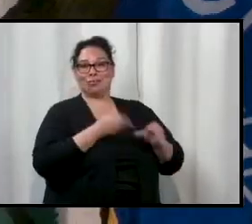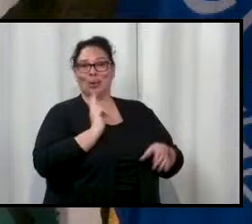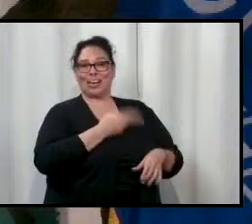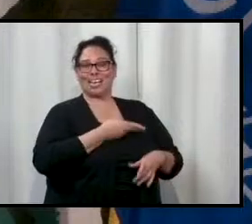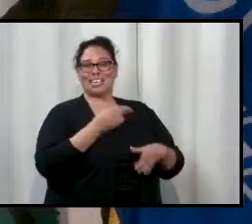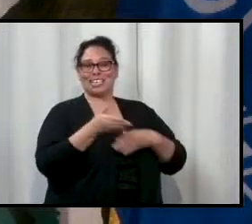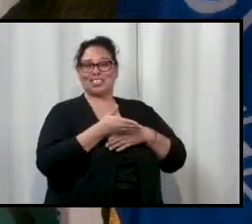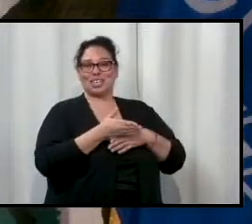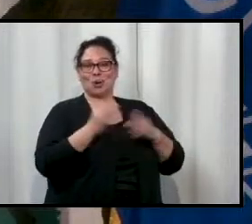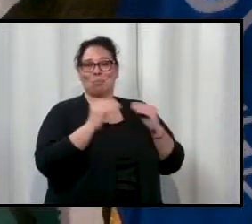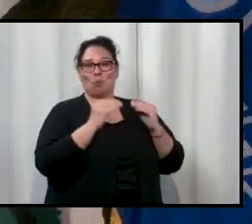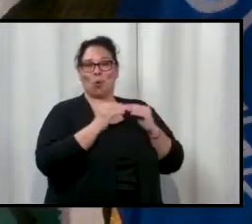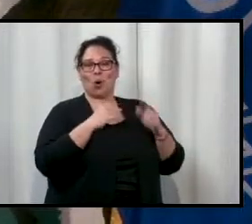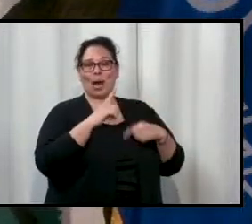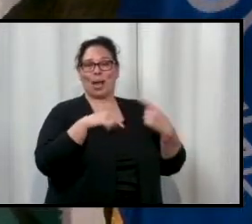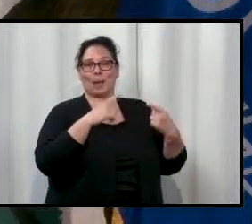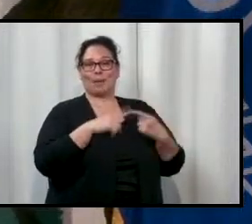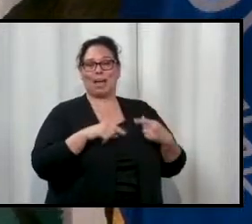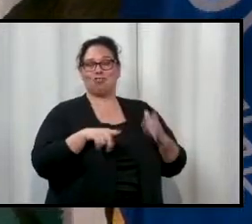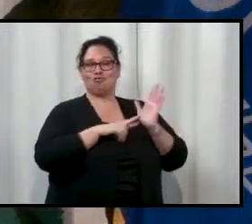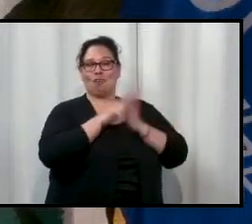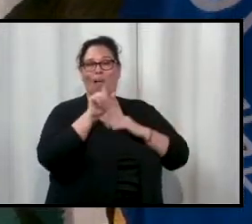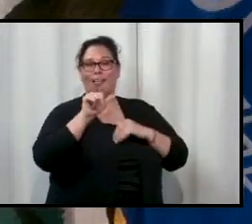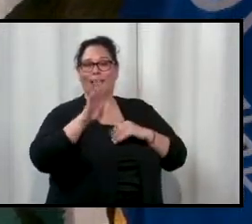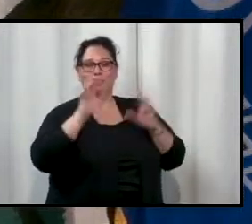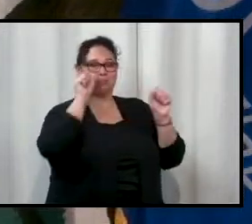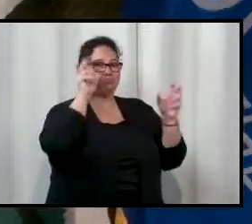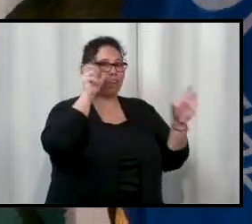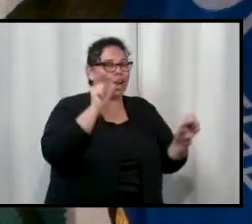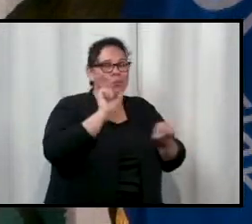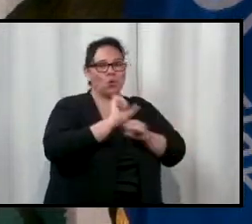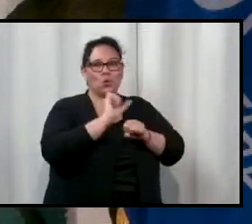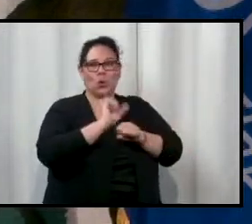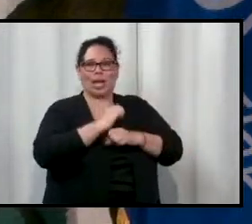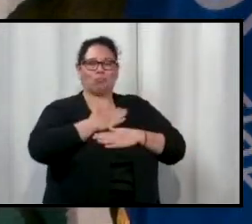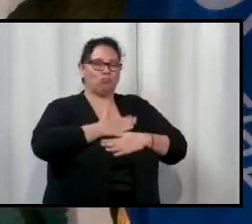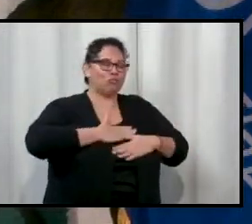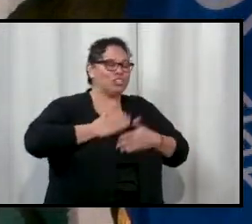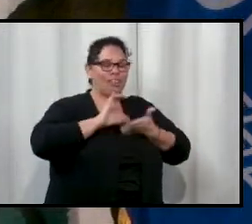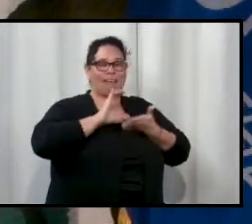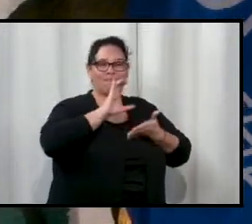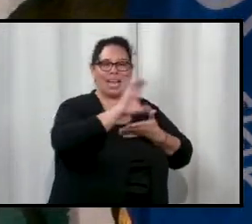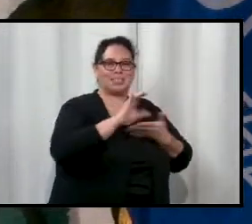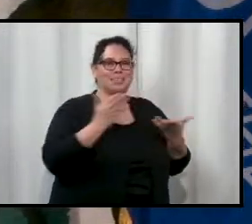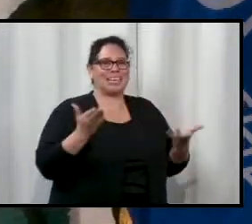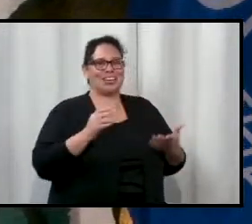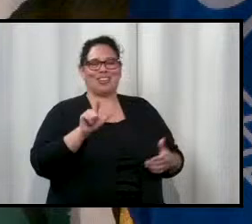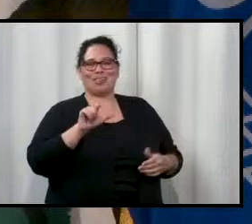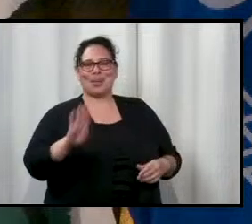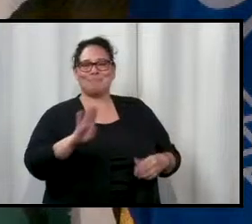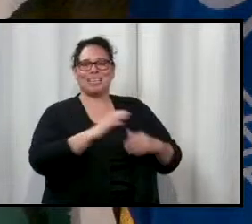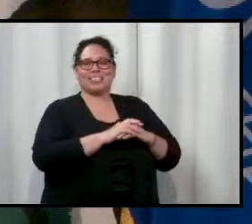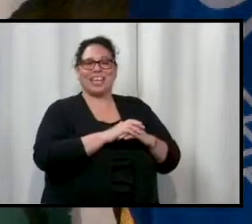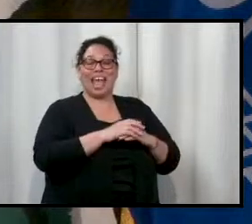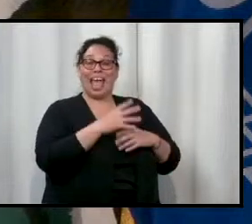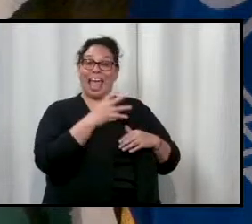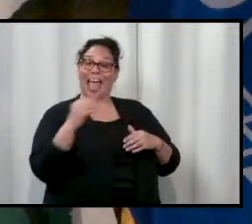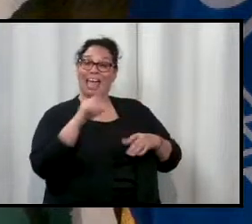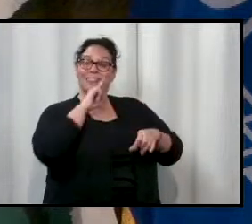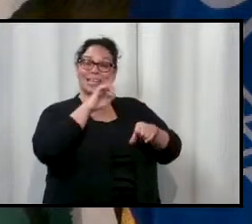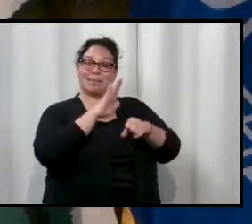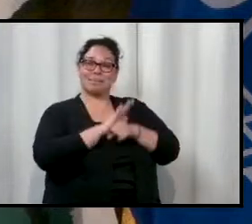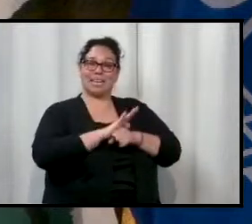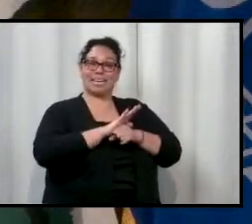Lab and the incredible work that they're doing. We certainly appreciate Rocket Lab's investment into Long Beach and their